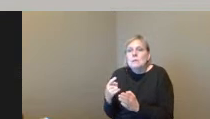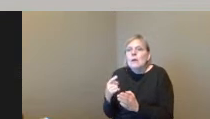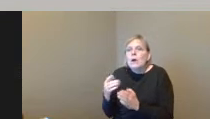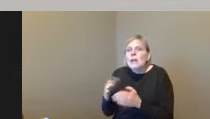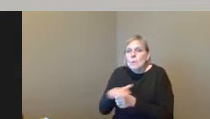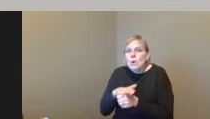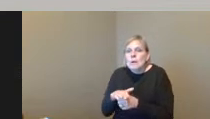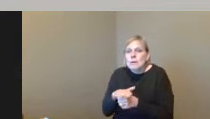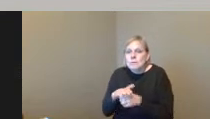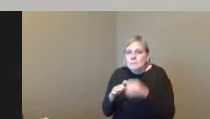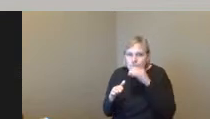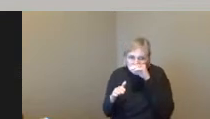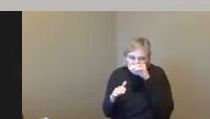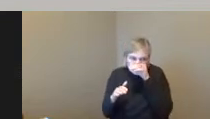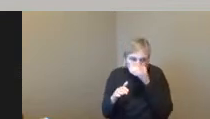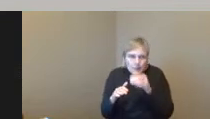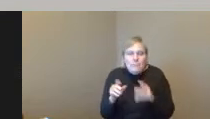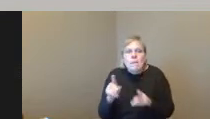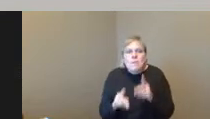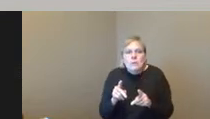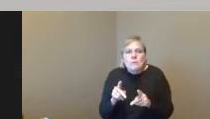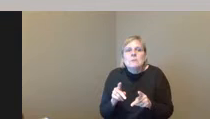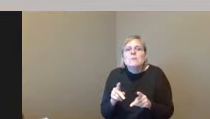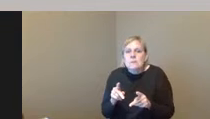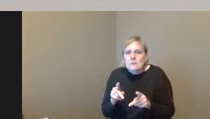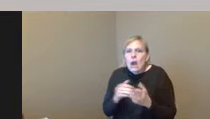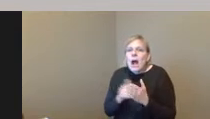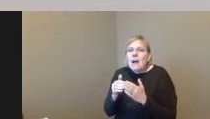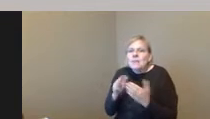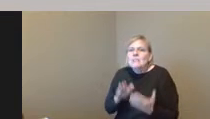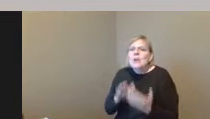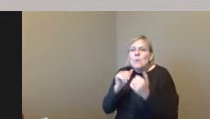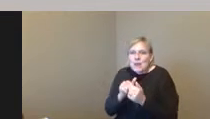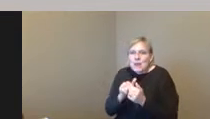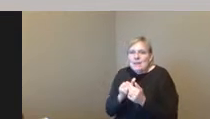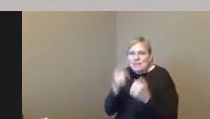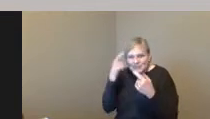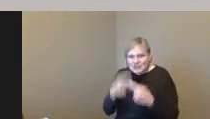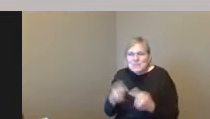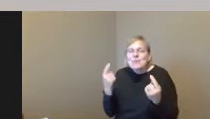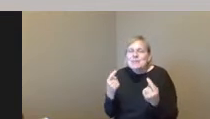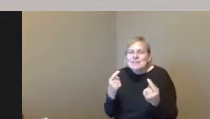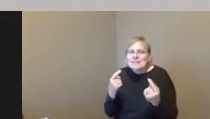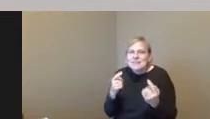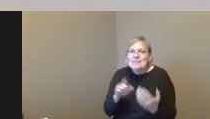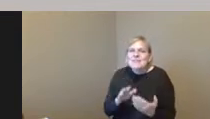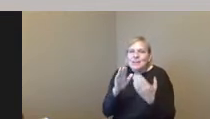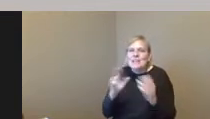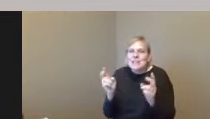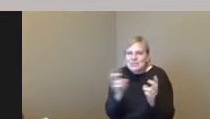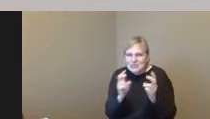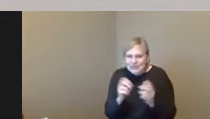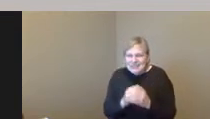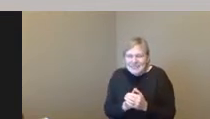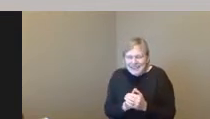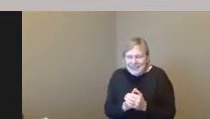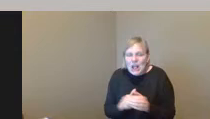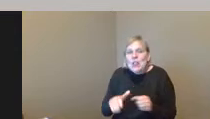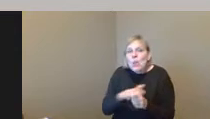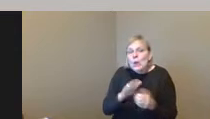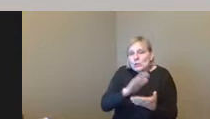neighborhood association folks who, often deal with disputes and fielding issues. Local schools,